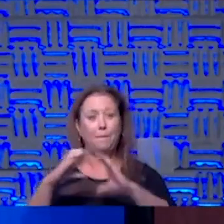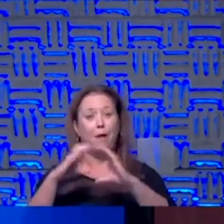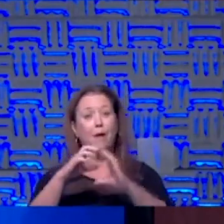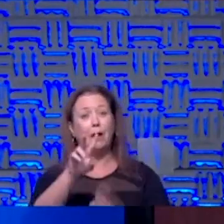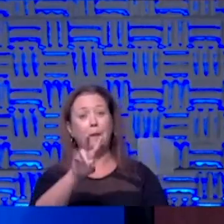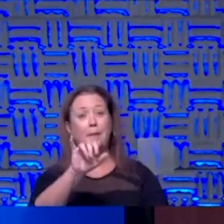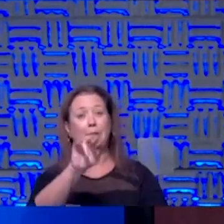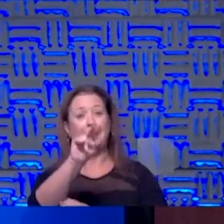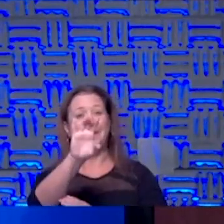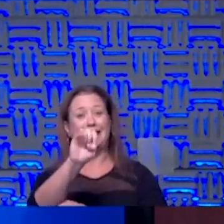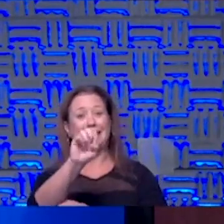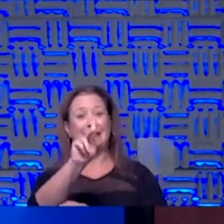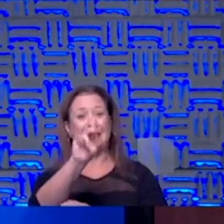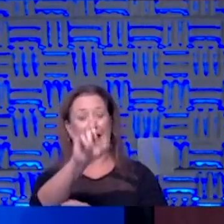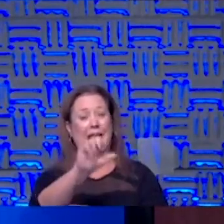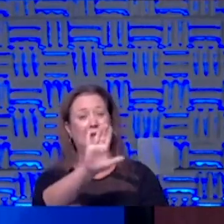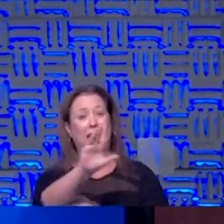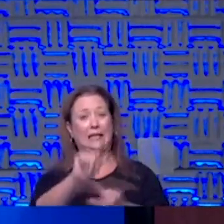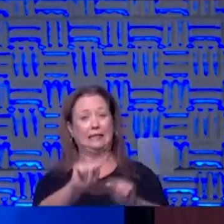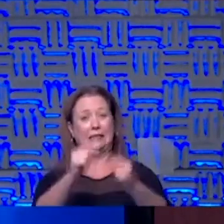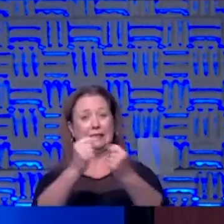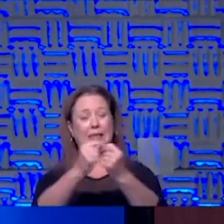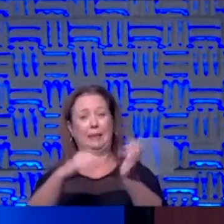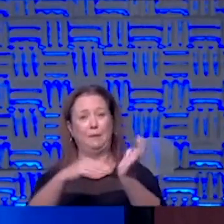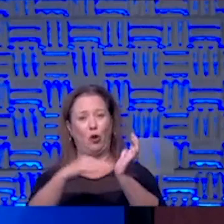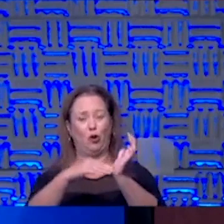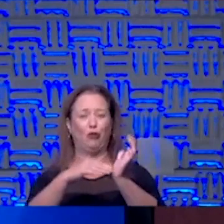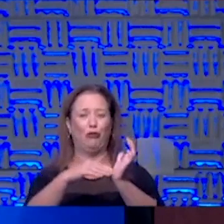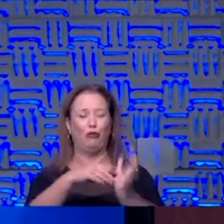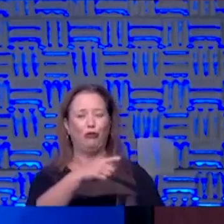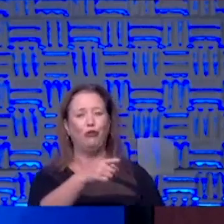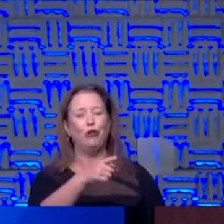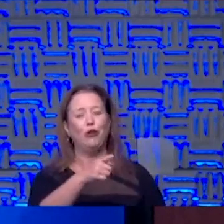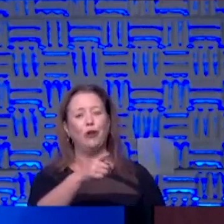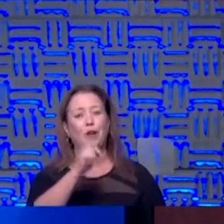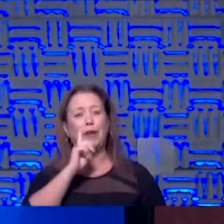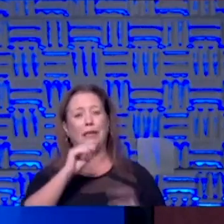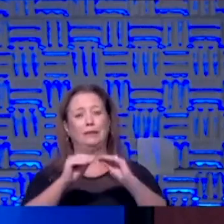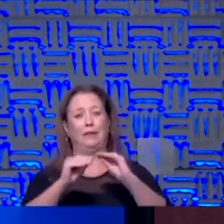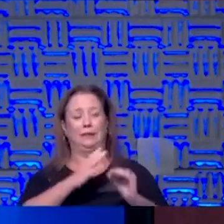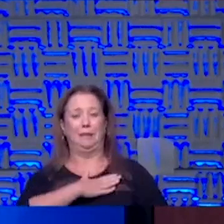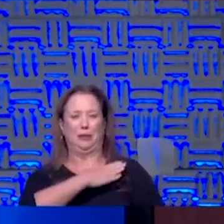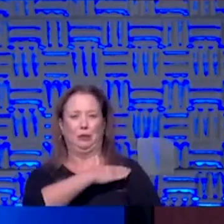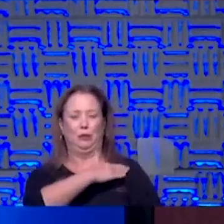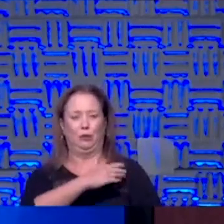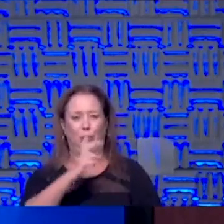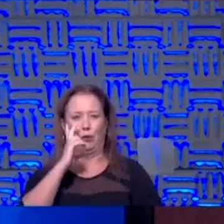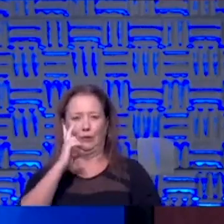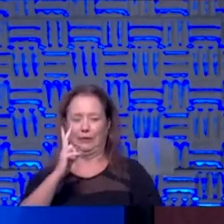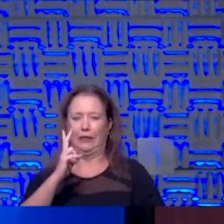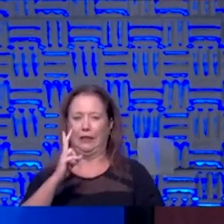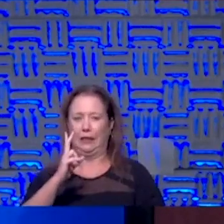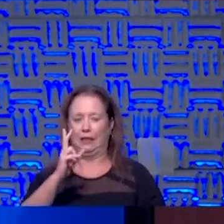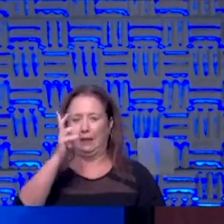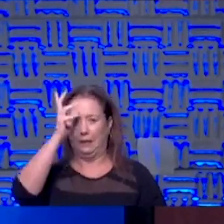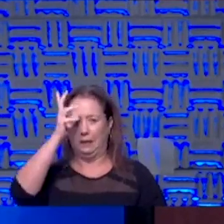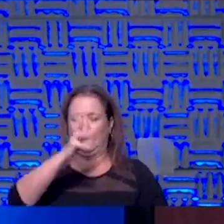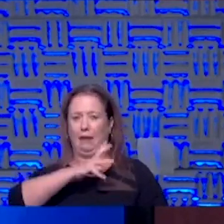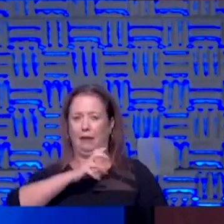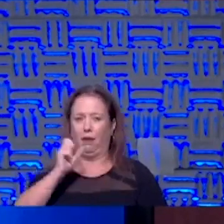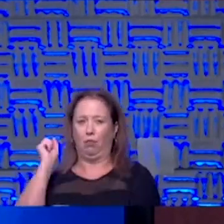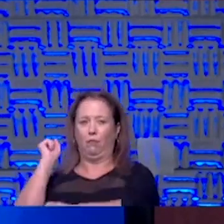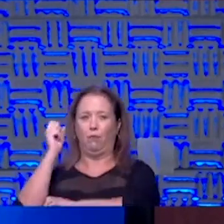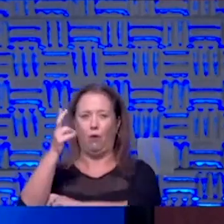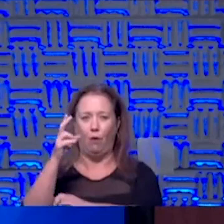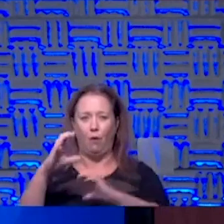Key's magical powers as a team orthopedic surgeon who has repaired my shoulder, you'll see what a man with a repaired shoulder looks like trying to throw